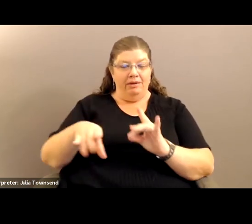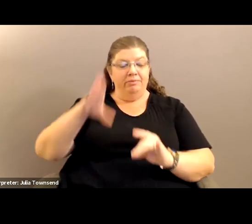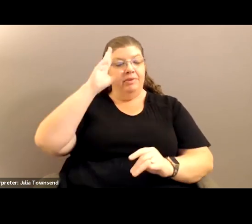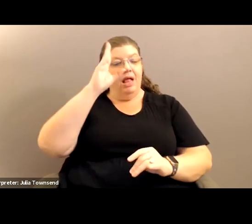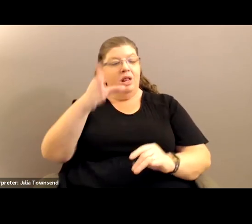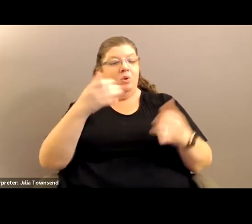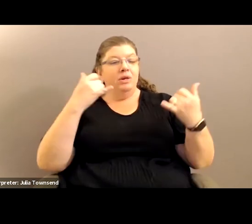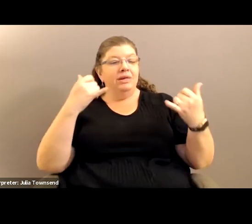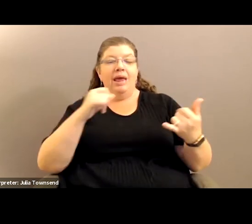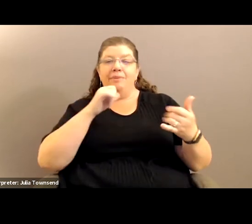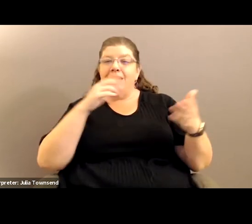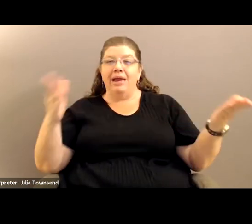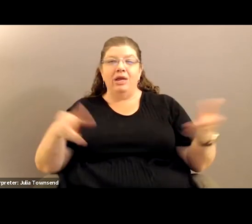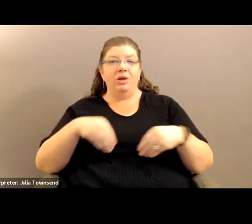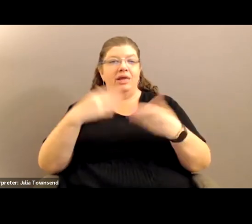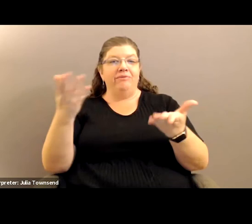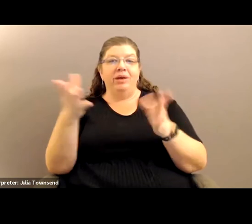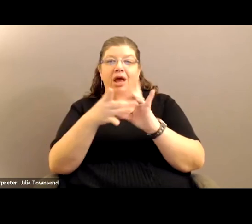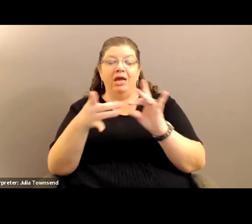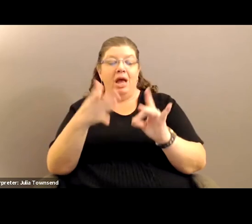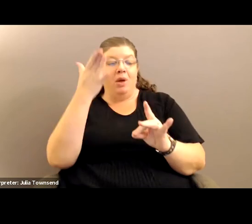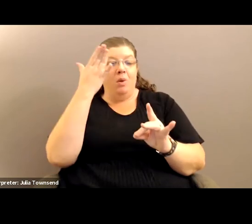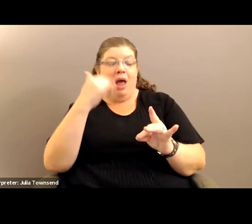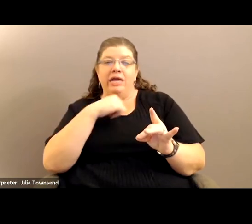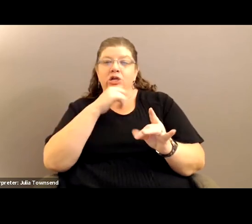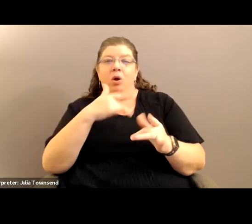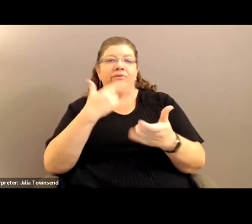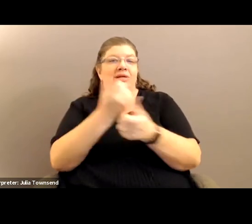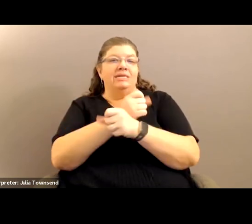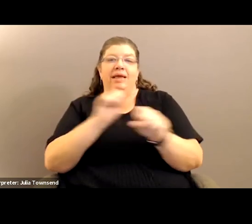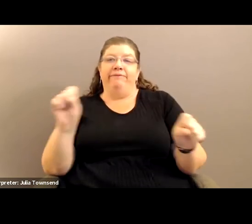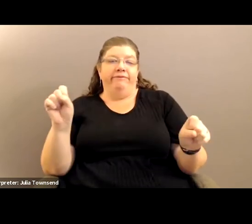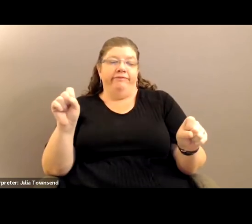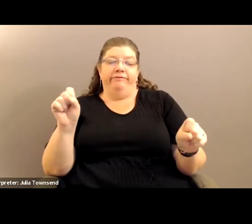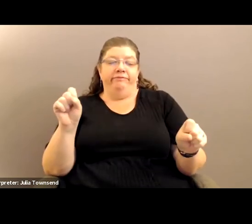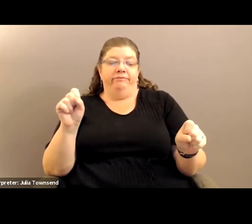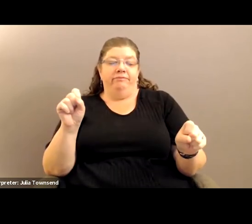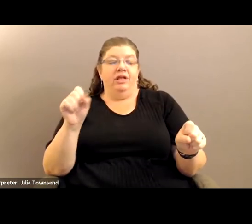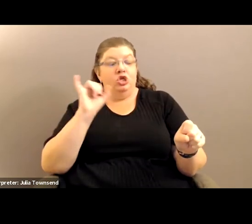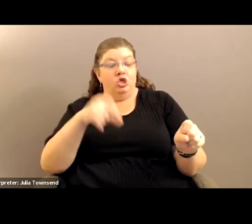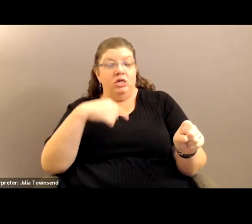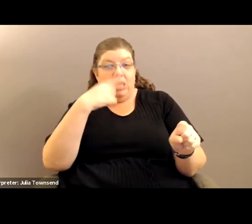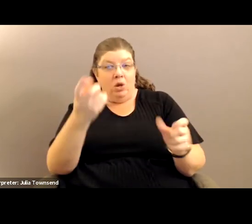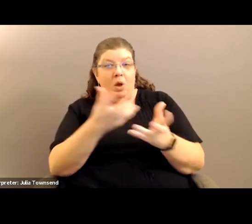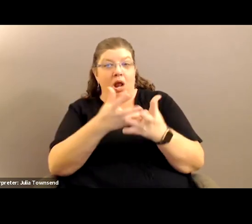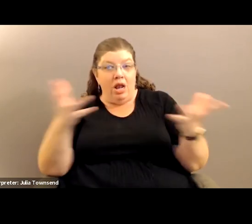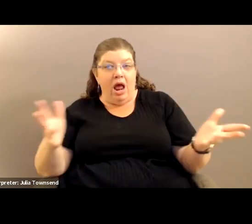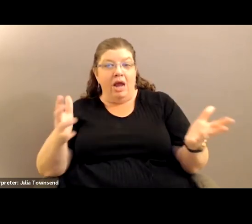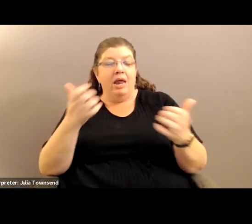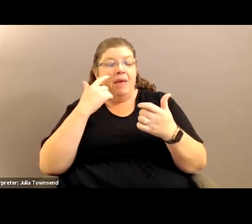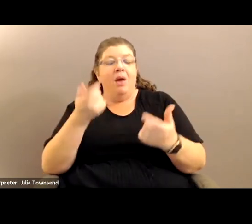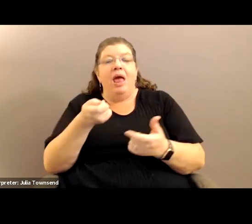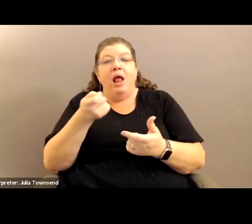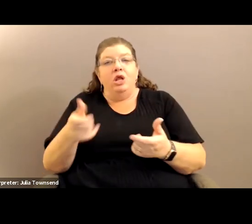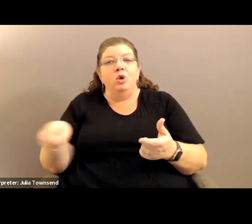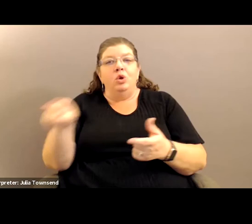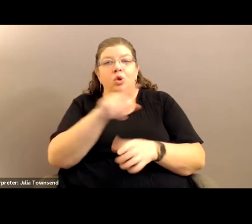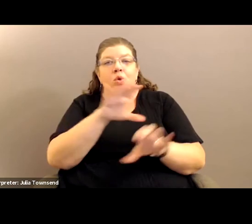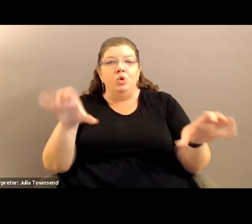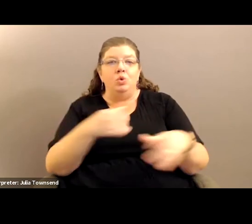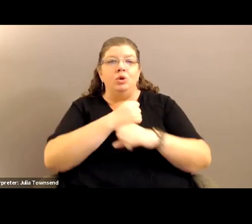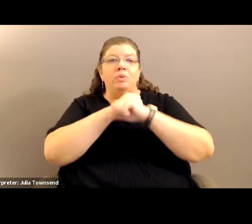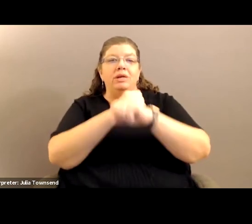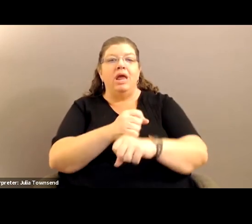today i'm not here giving my comment because i don't feel safe doing so and that should tell you a lot about how little you all do to protect your